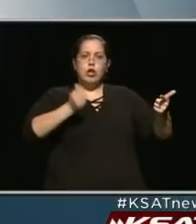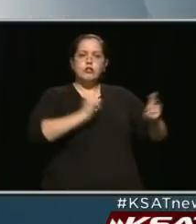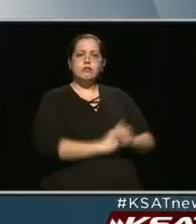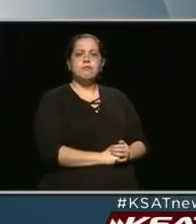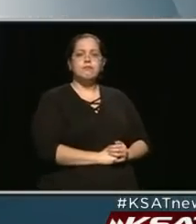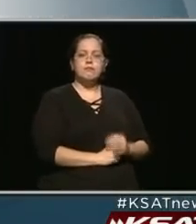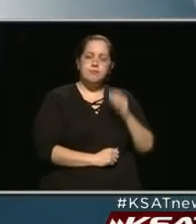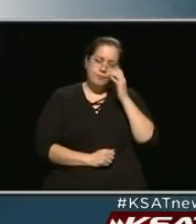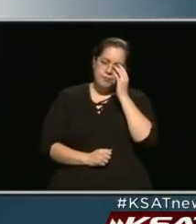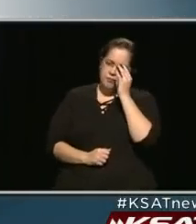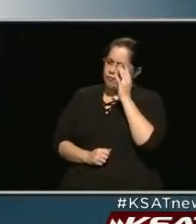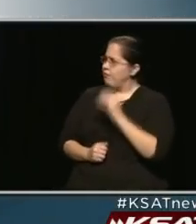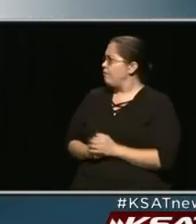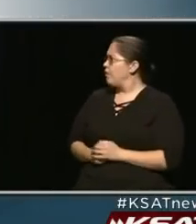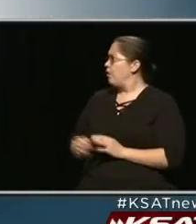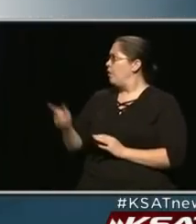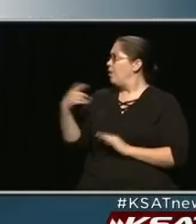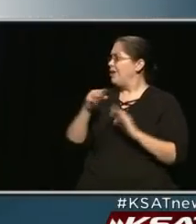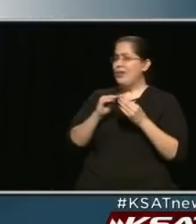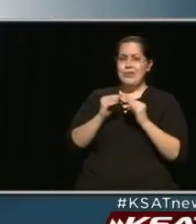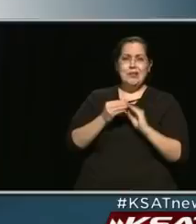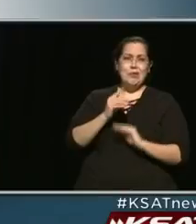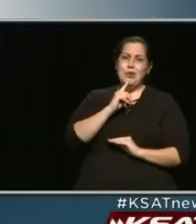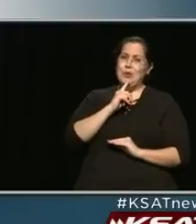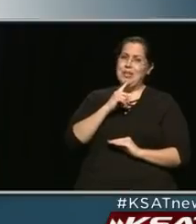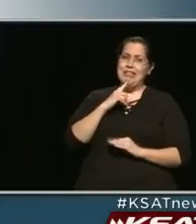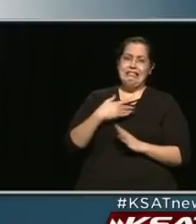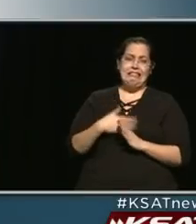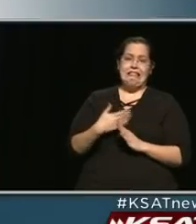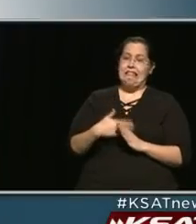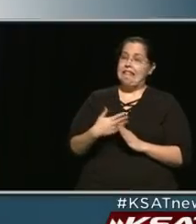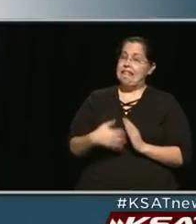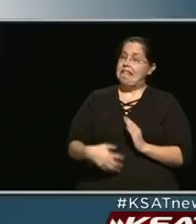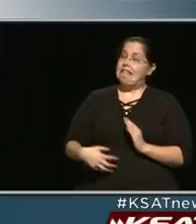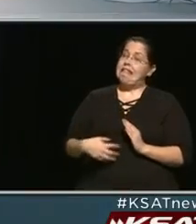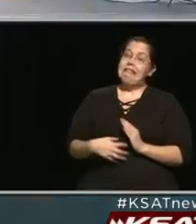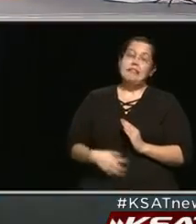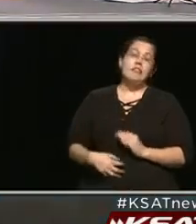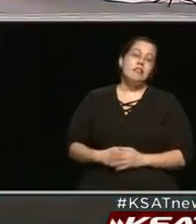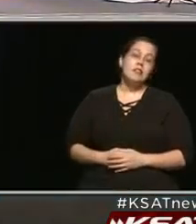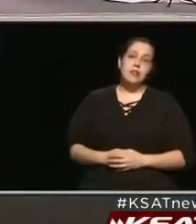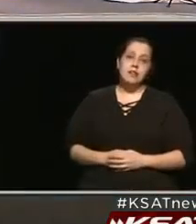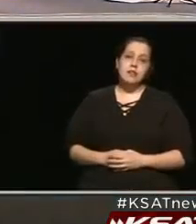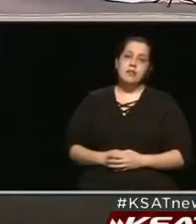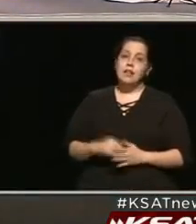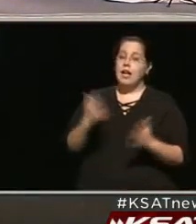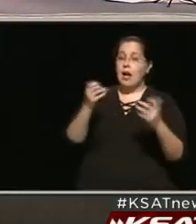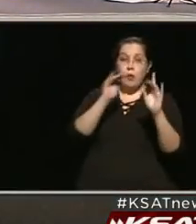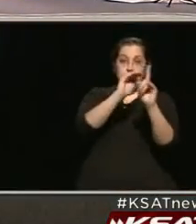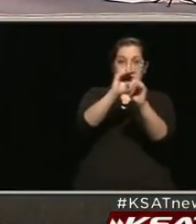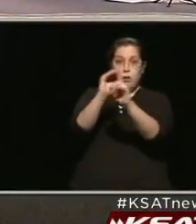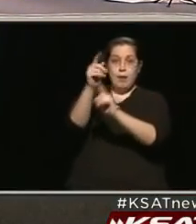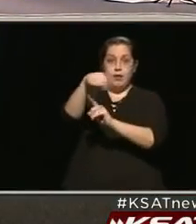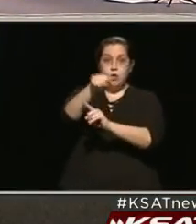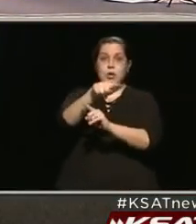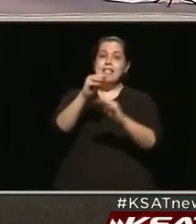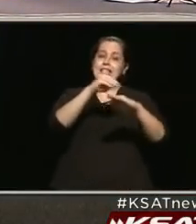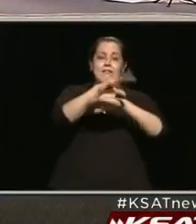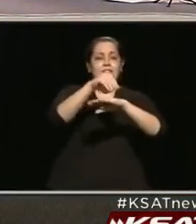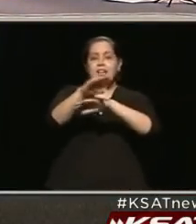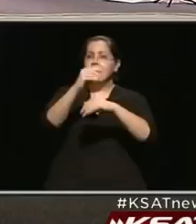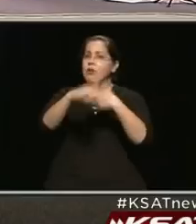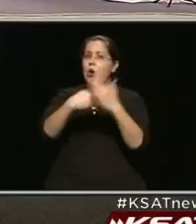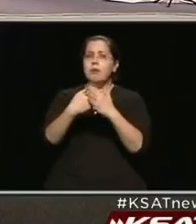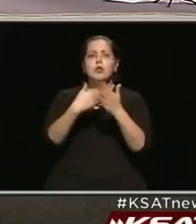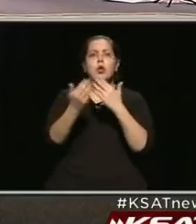Wolf. Those numbers are really, really disturbing, Mayor. And let me remind everybody, it's affecting everyone,